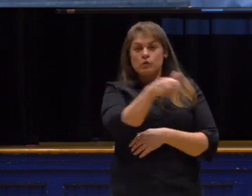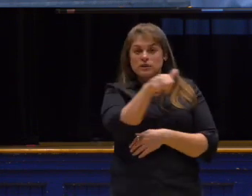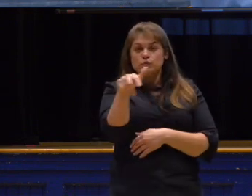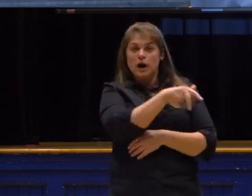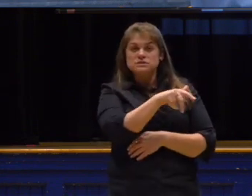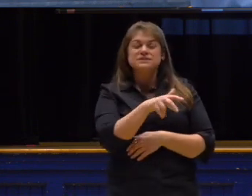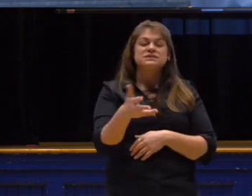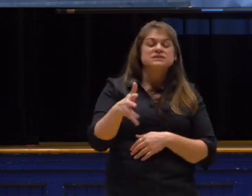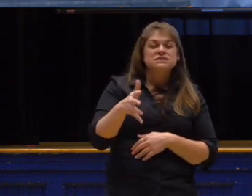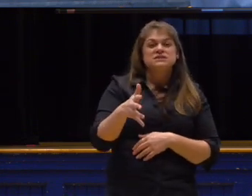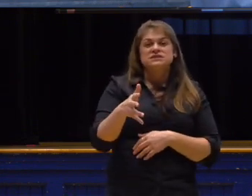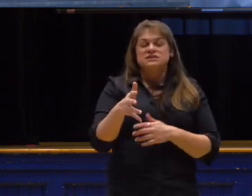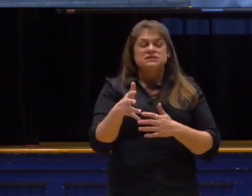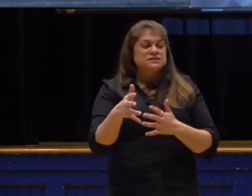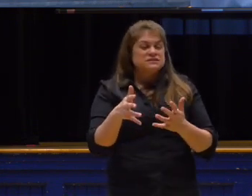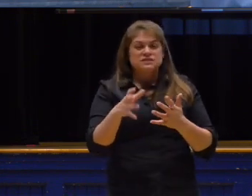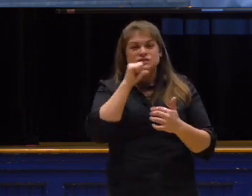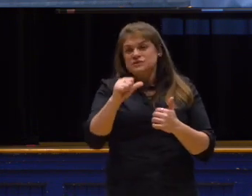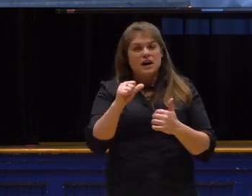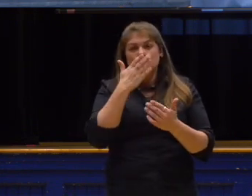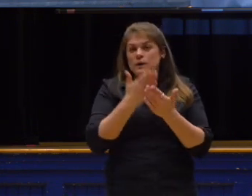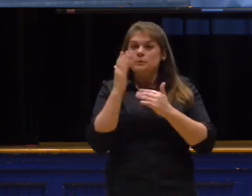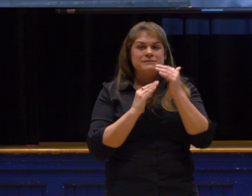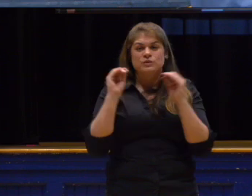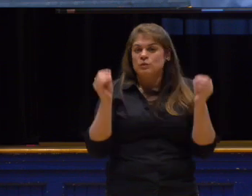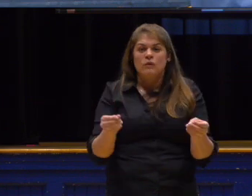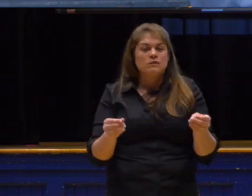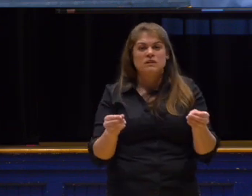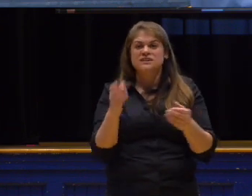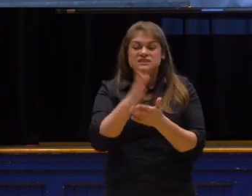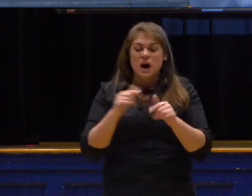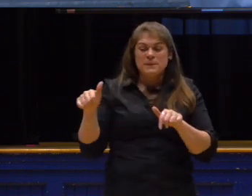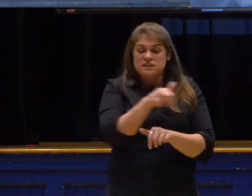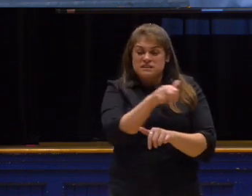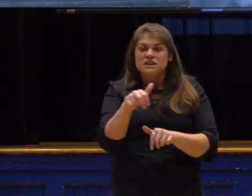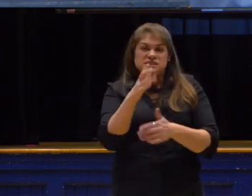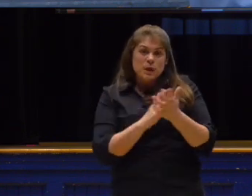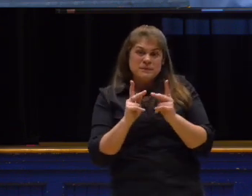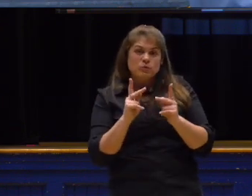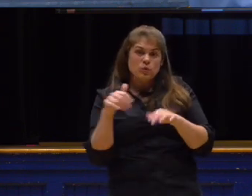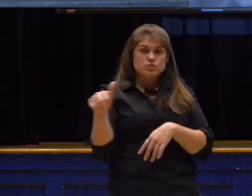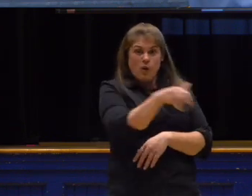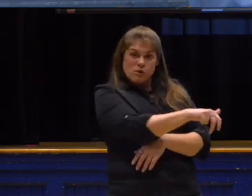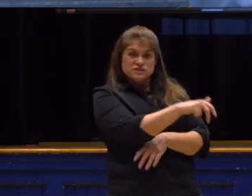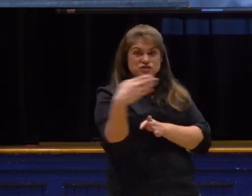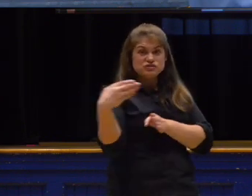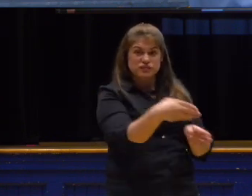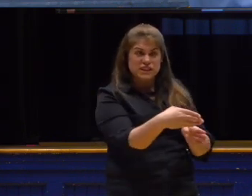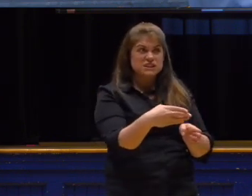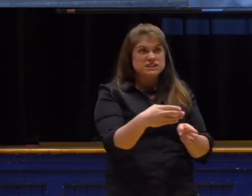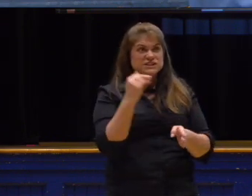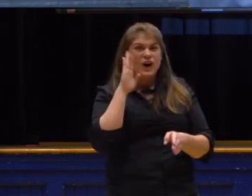do not have any ped phase at all. And in some of them, people crossing the street, as you are aware, for, say,